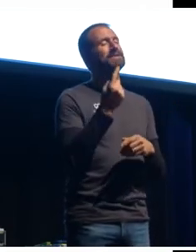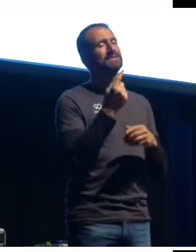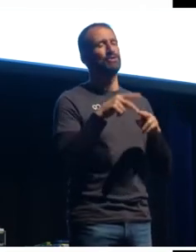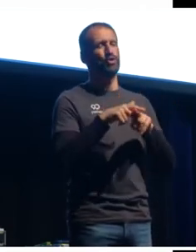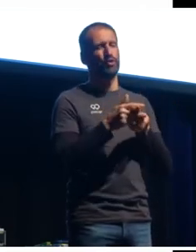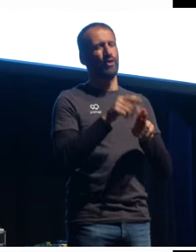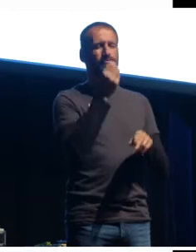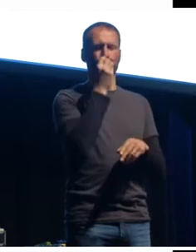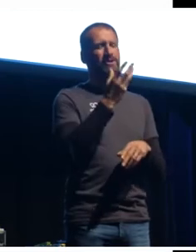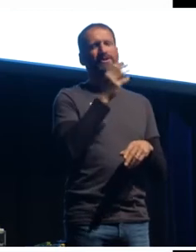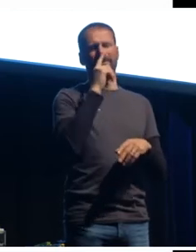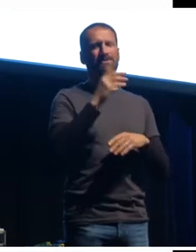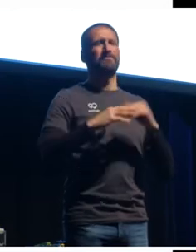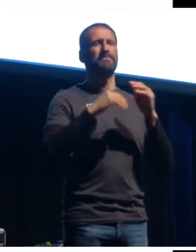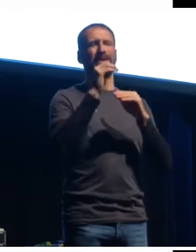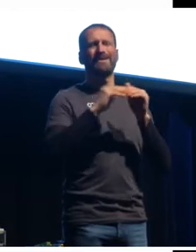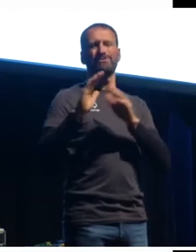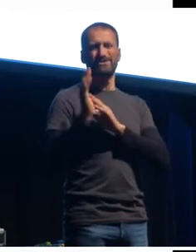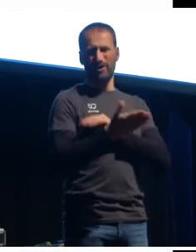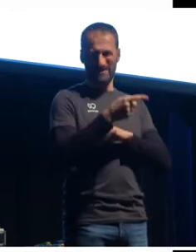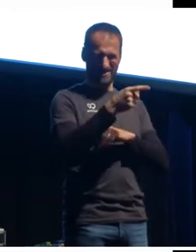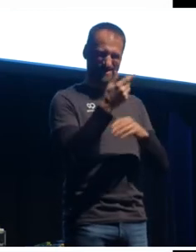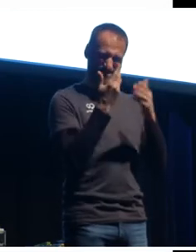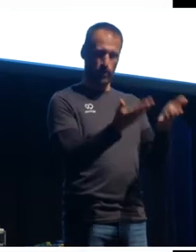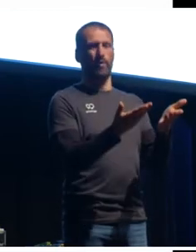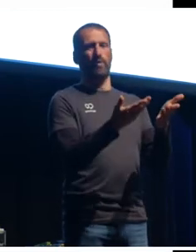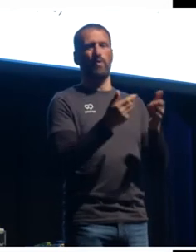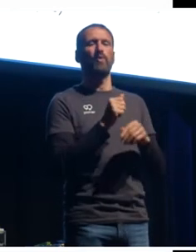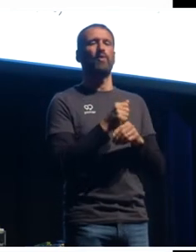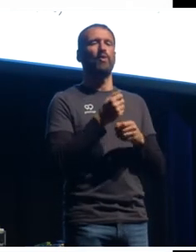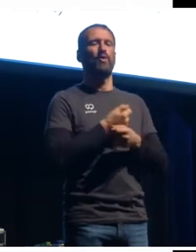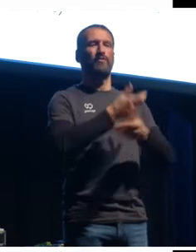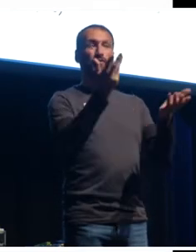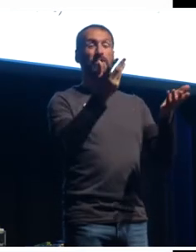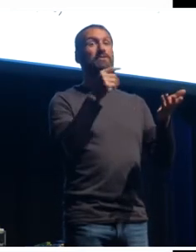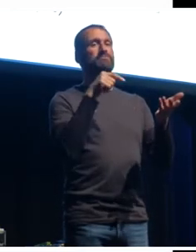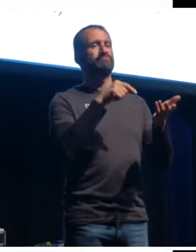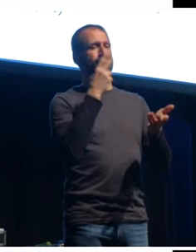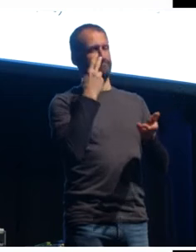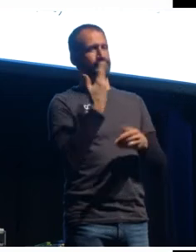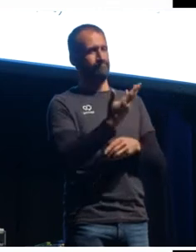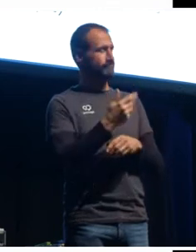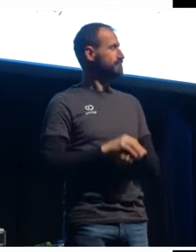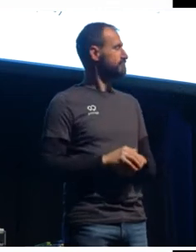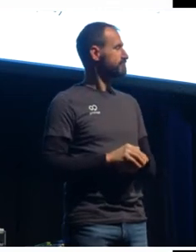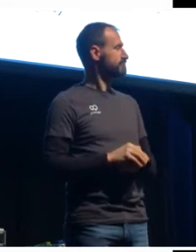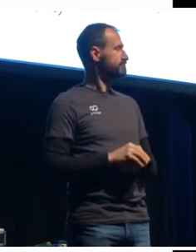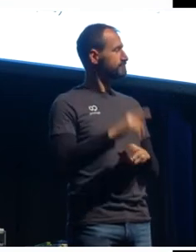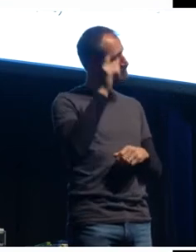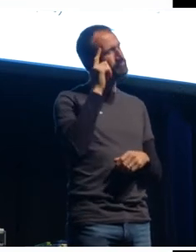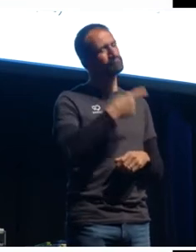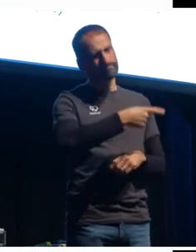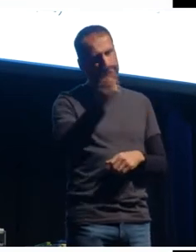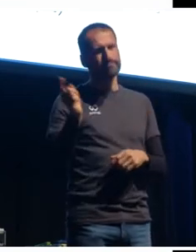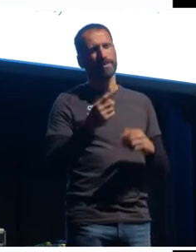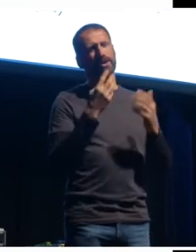building services that are distributed like this is to use things like timeouts. So let's take a look at some code. We know that the 99th